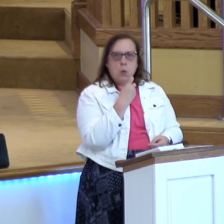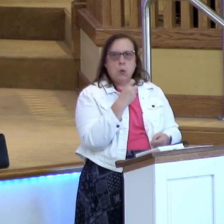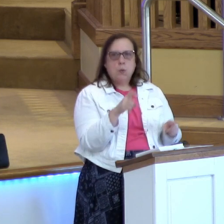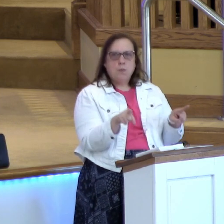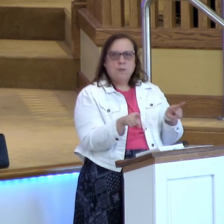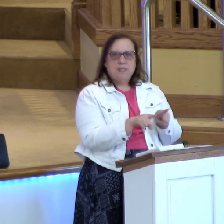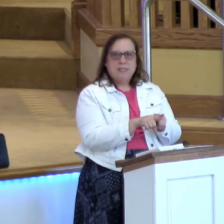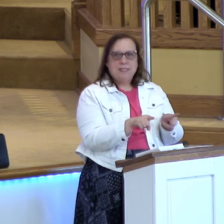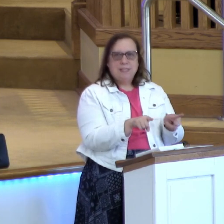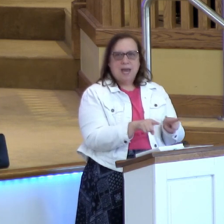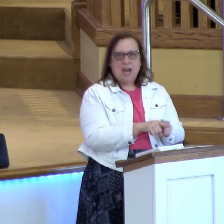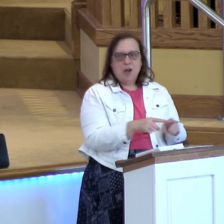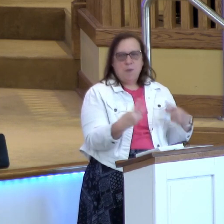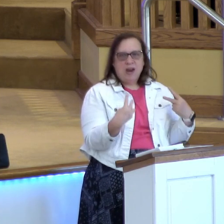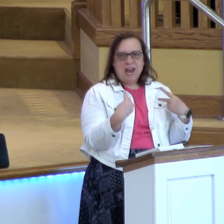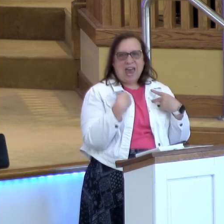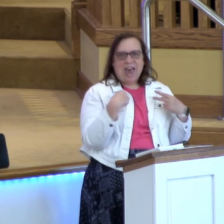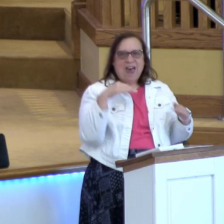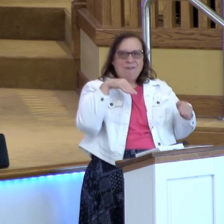By whom also?